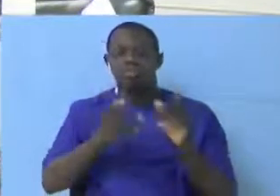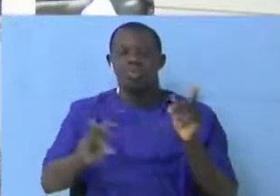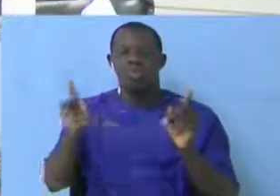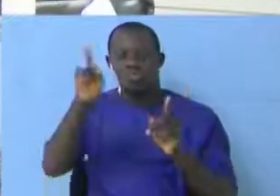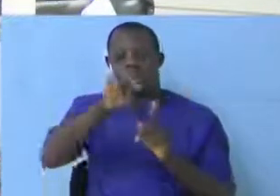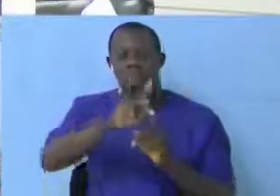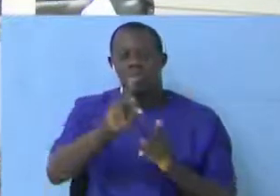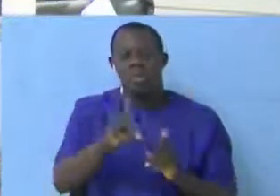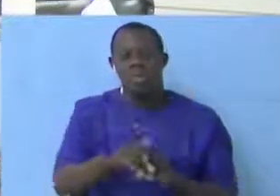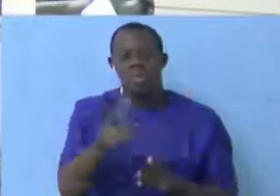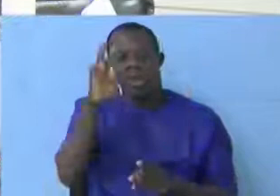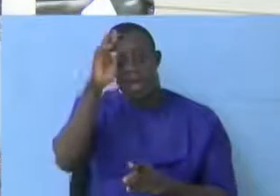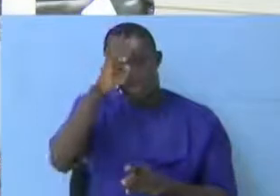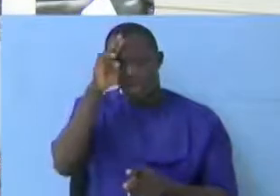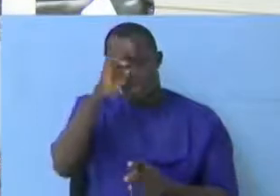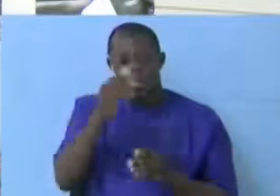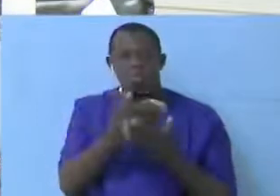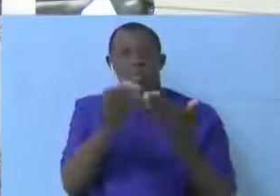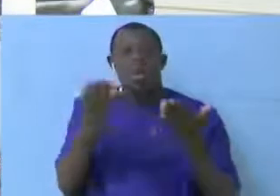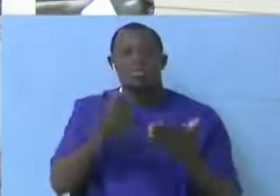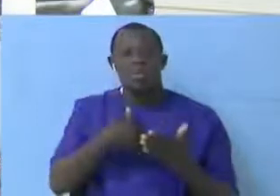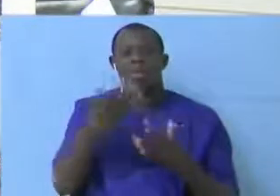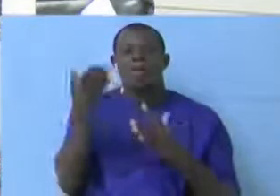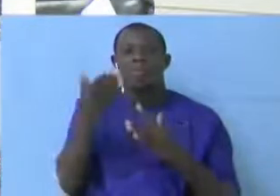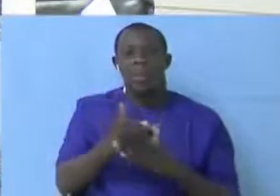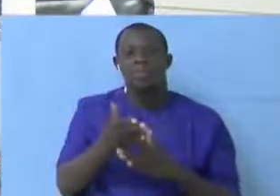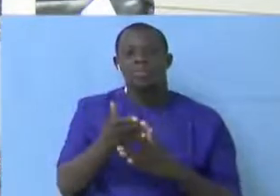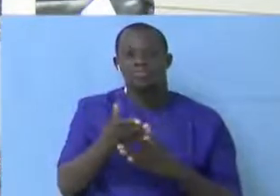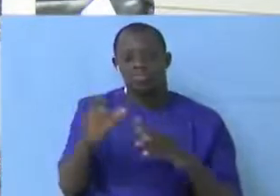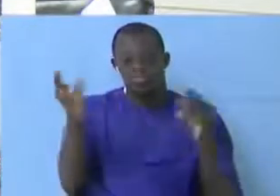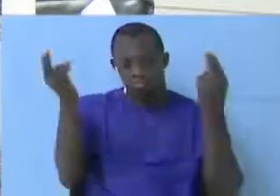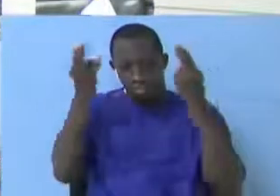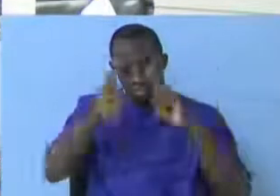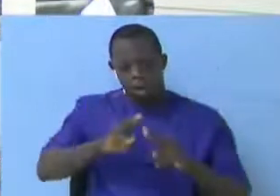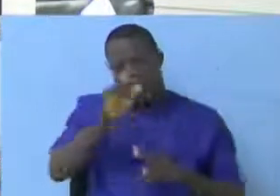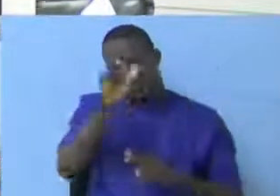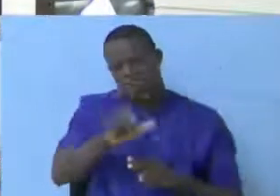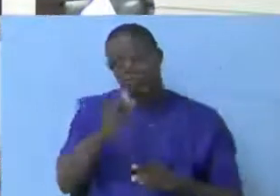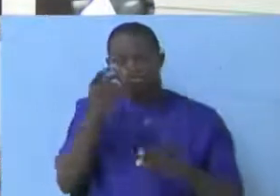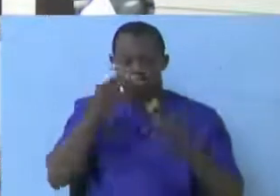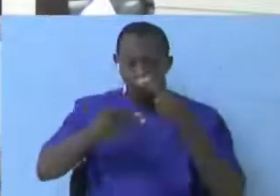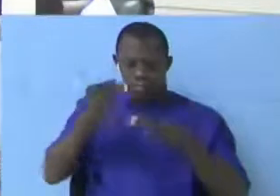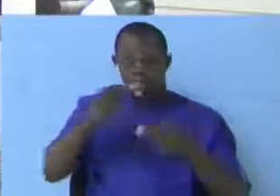the reason why I'm believing senior counsel's story,